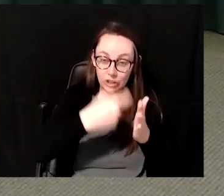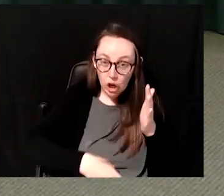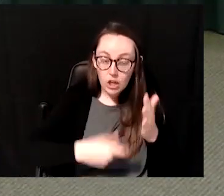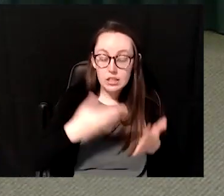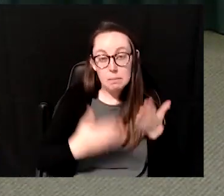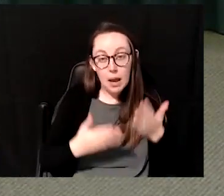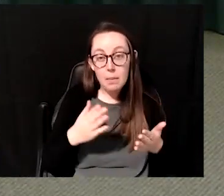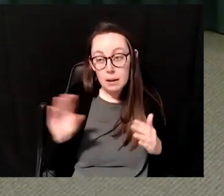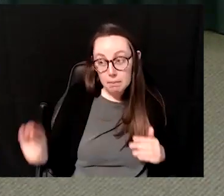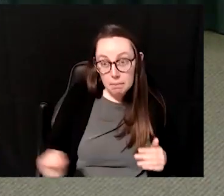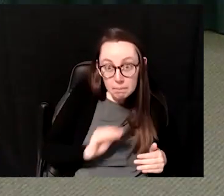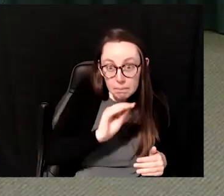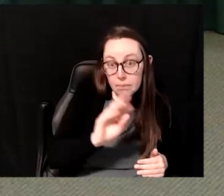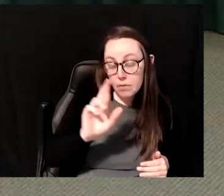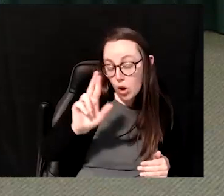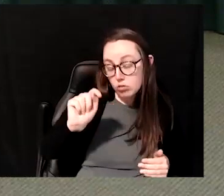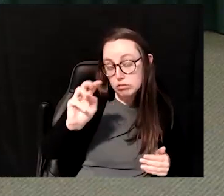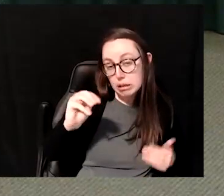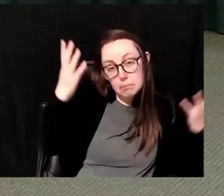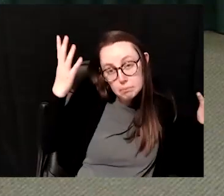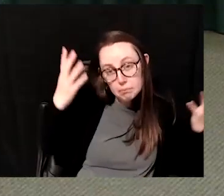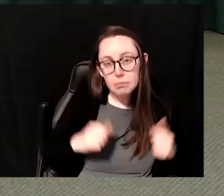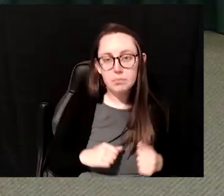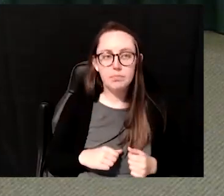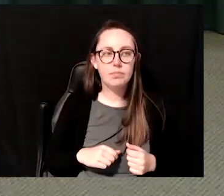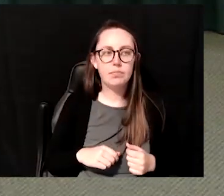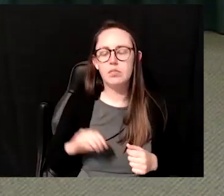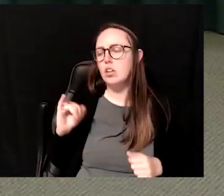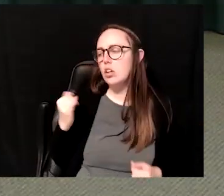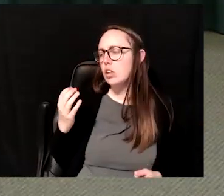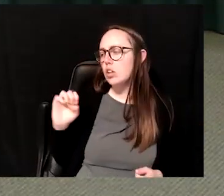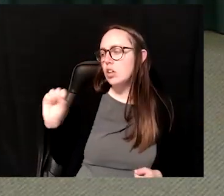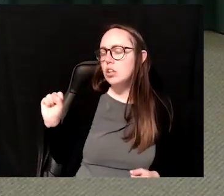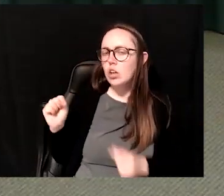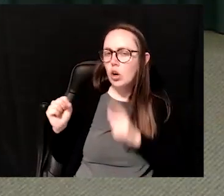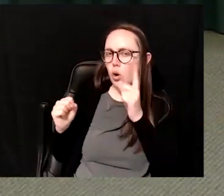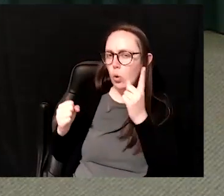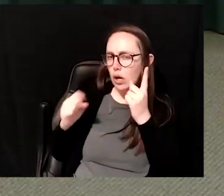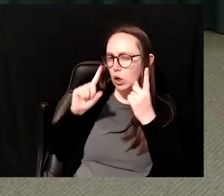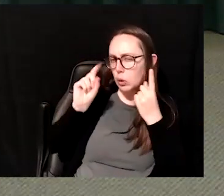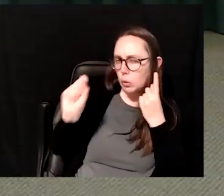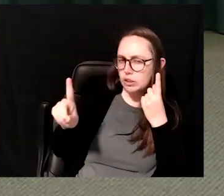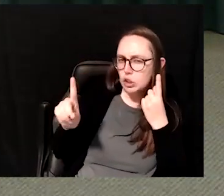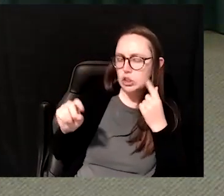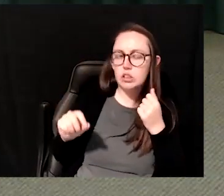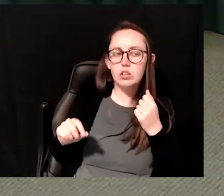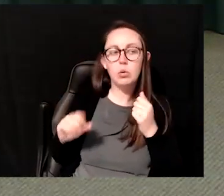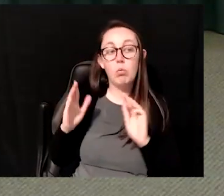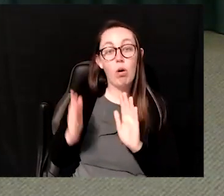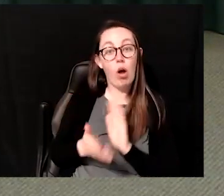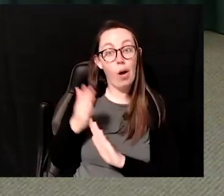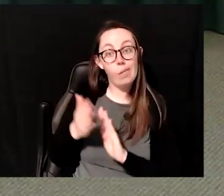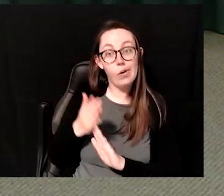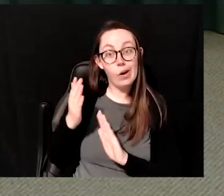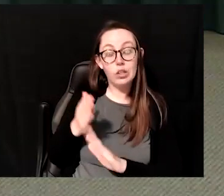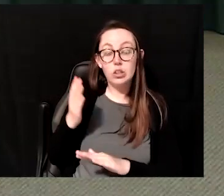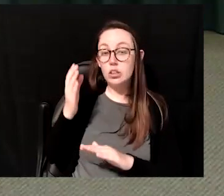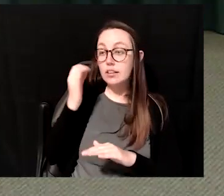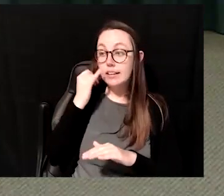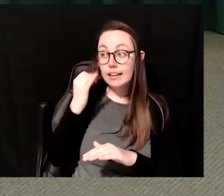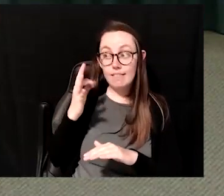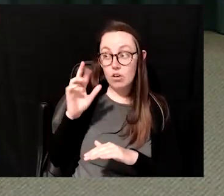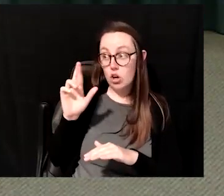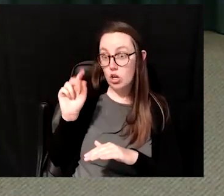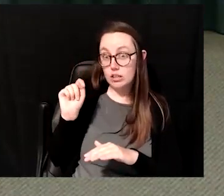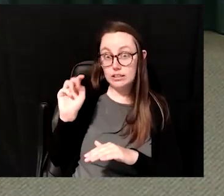foreign Jess a question on that operationally what happens if it doesn't pass at RTM